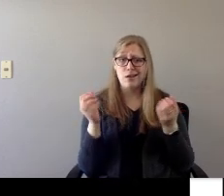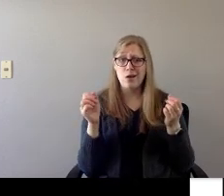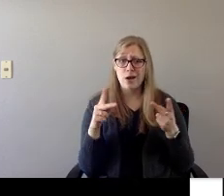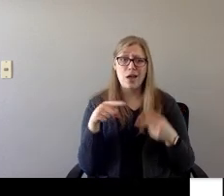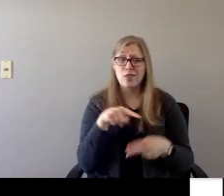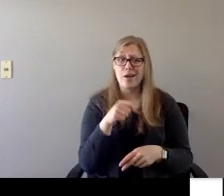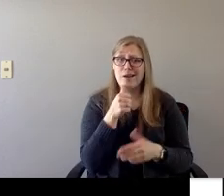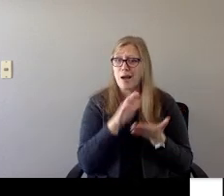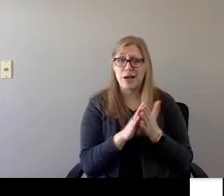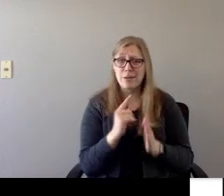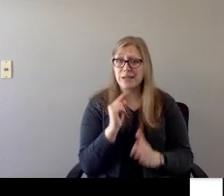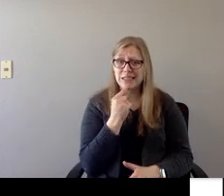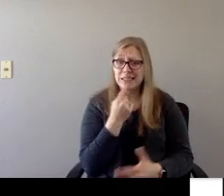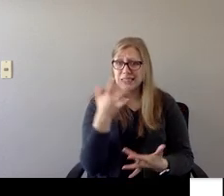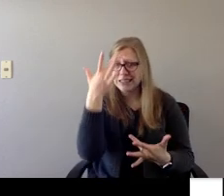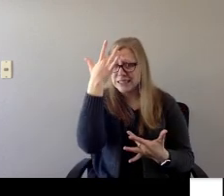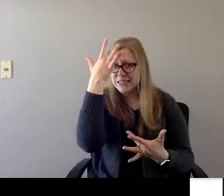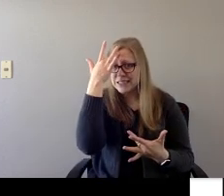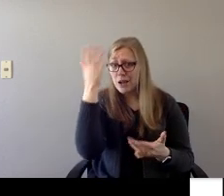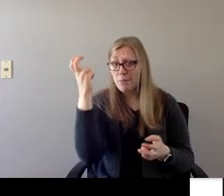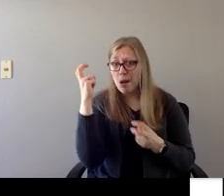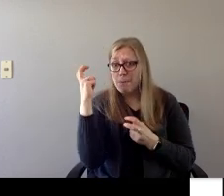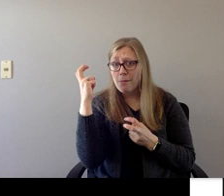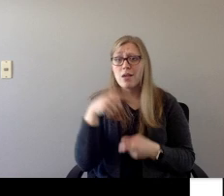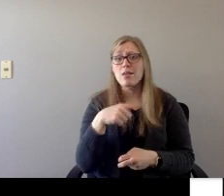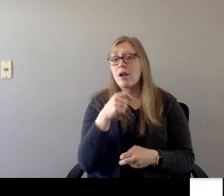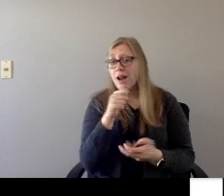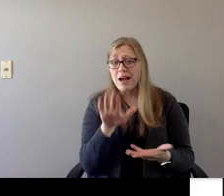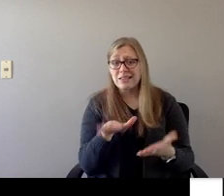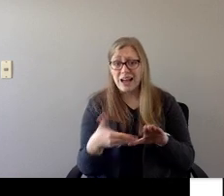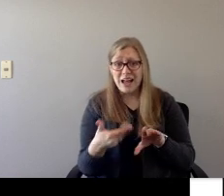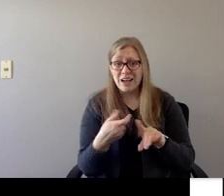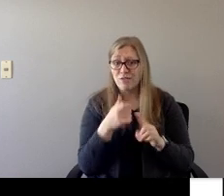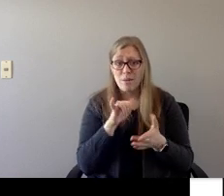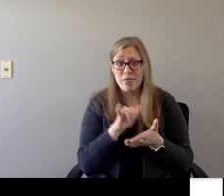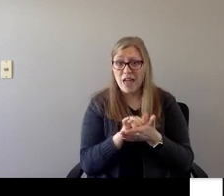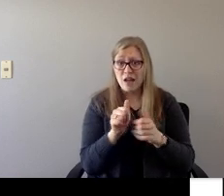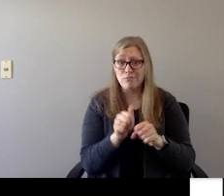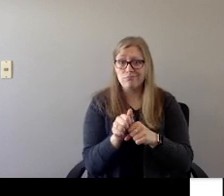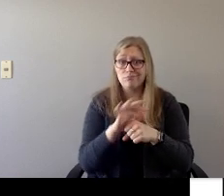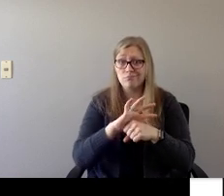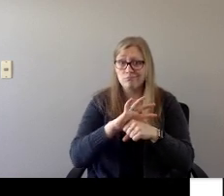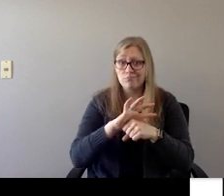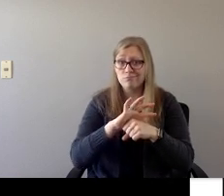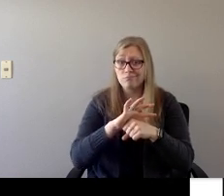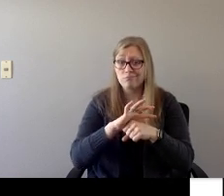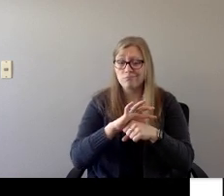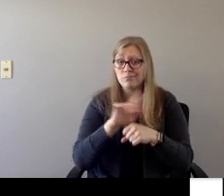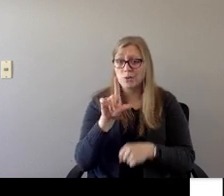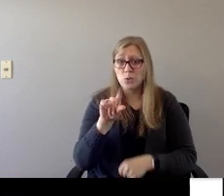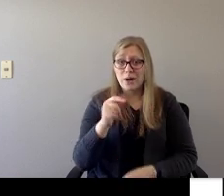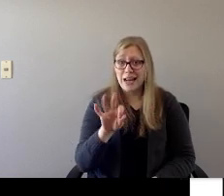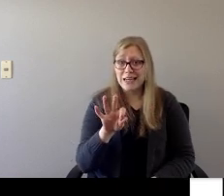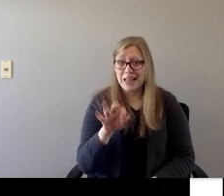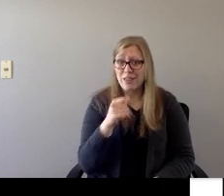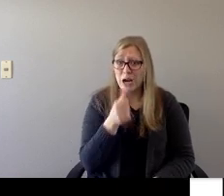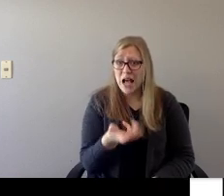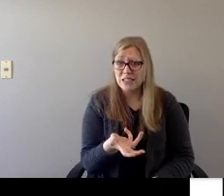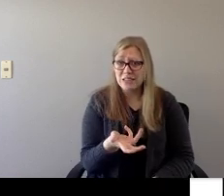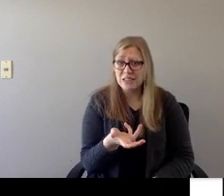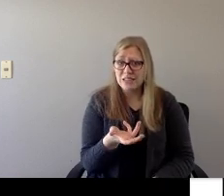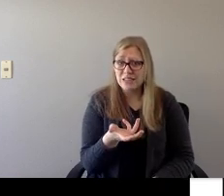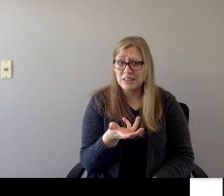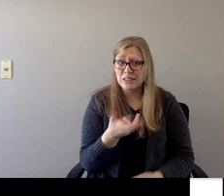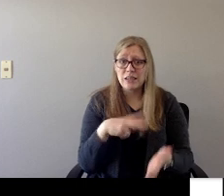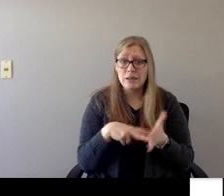not getting severely ill or they're not dying from coronavirus disease 2019 or COVID-19, and therefore it's